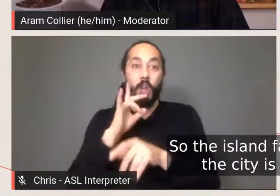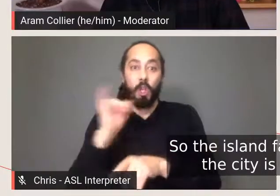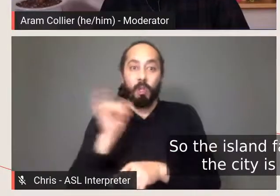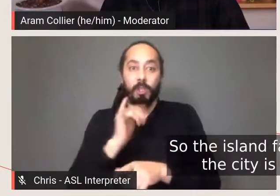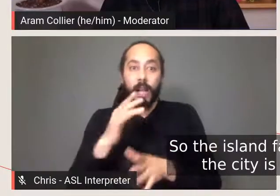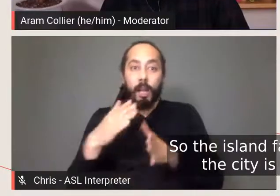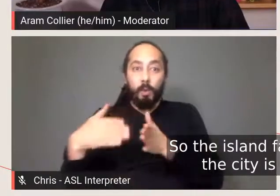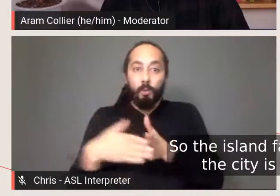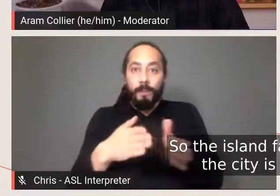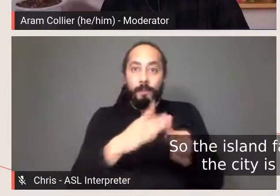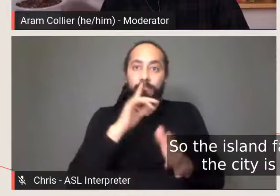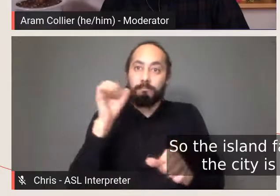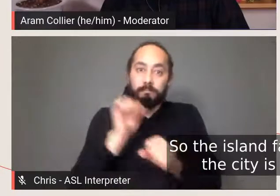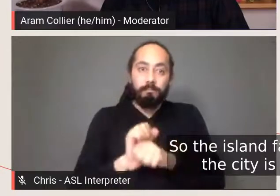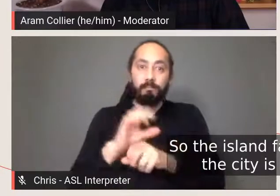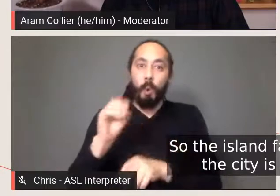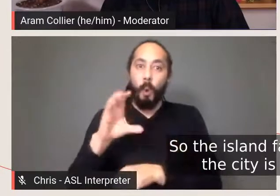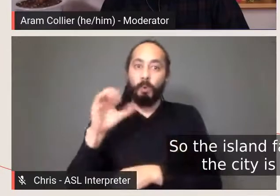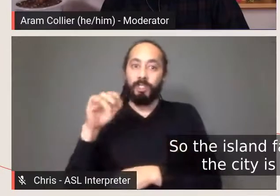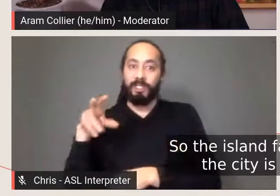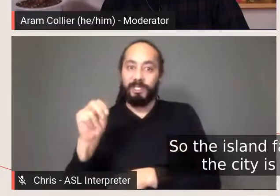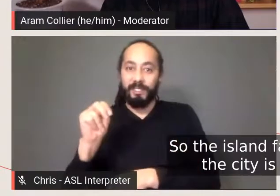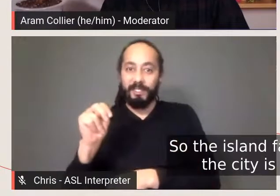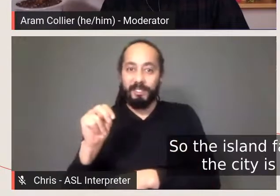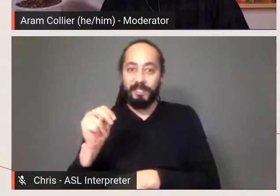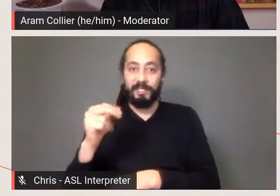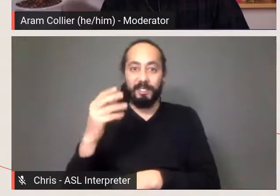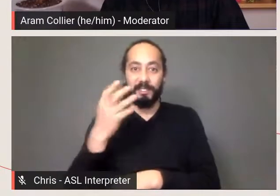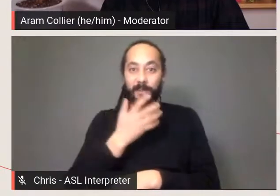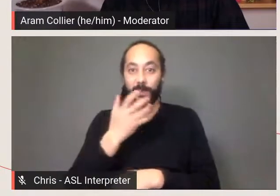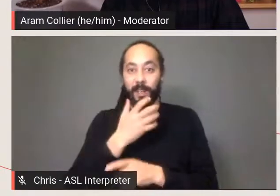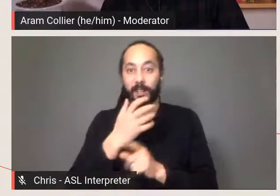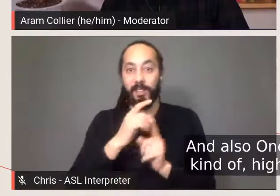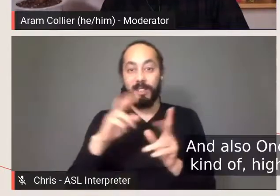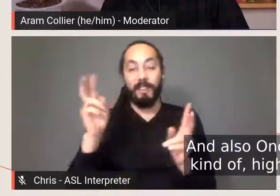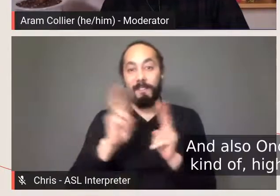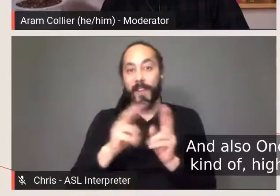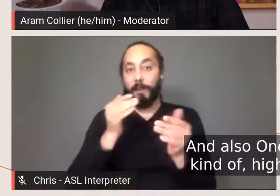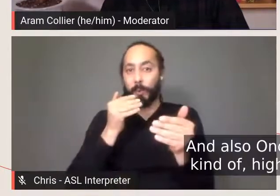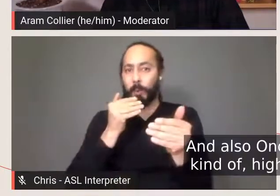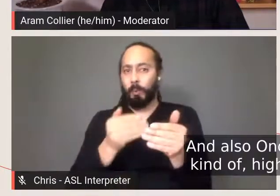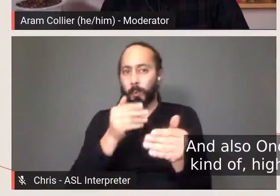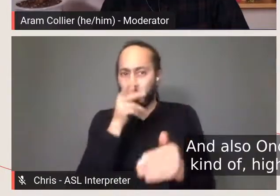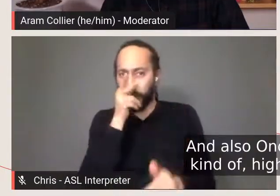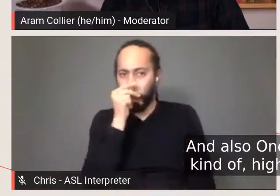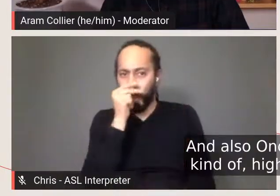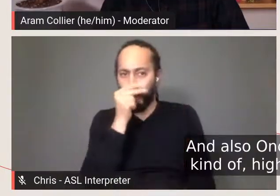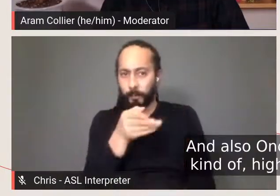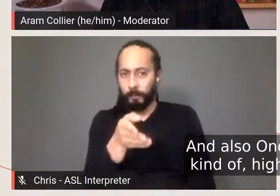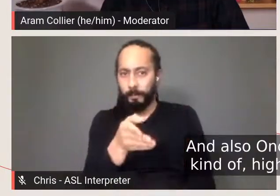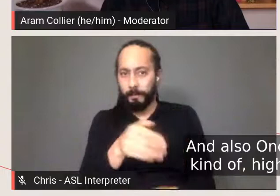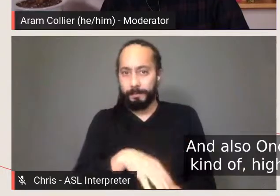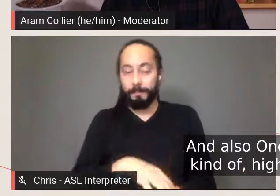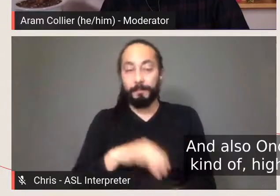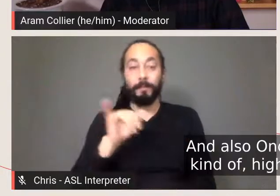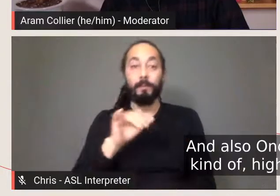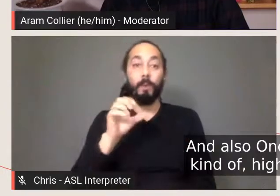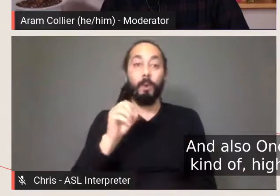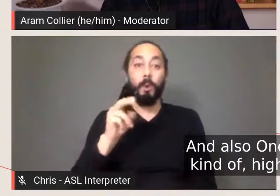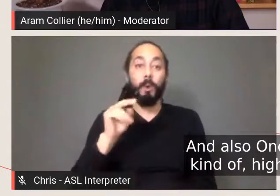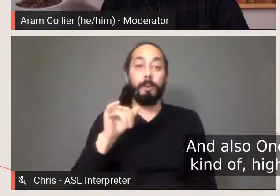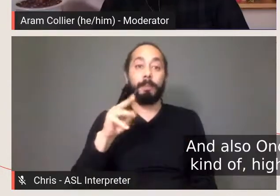island facing Onomichi City it's very close. And also Onomichi has kind of